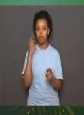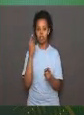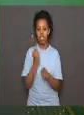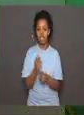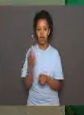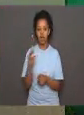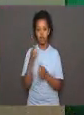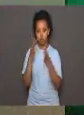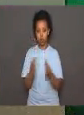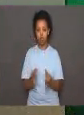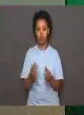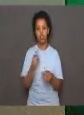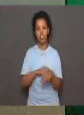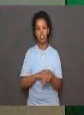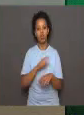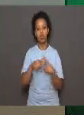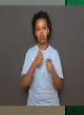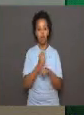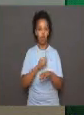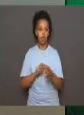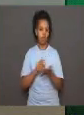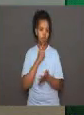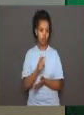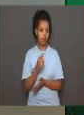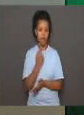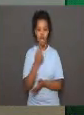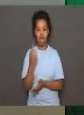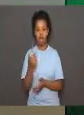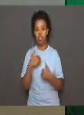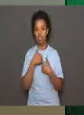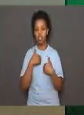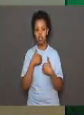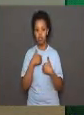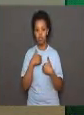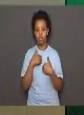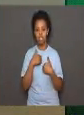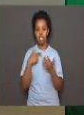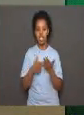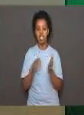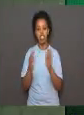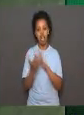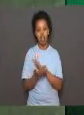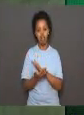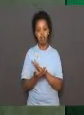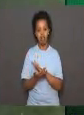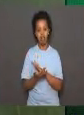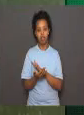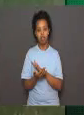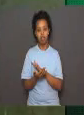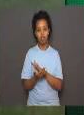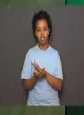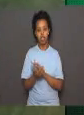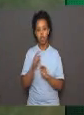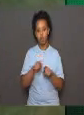year. Other animals show circannual rhythms in behaviors such